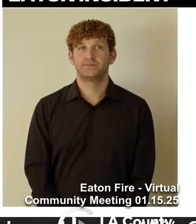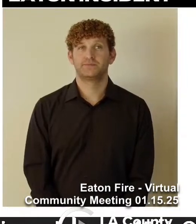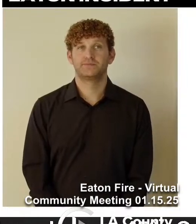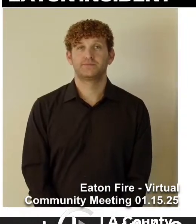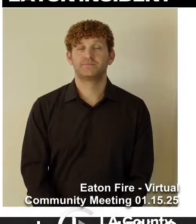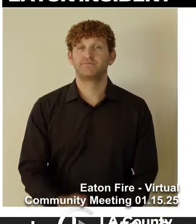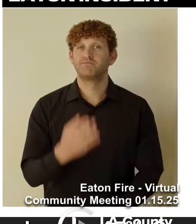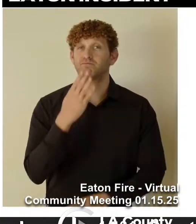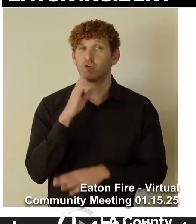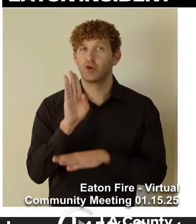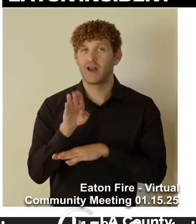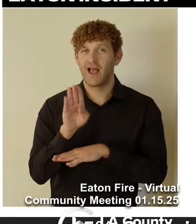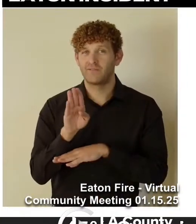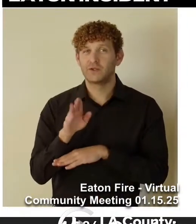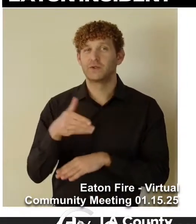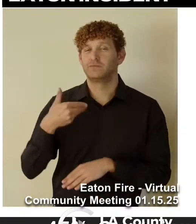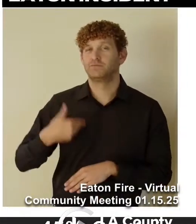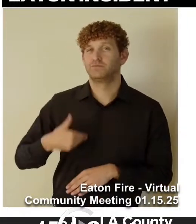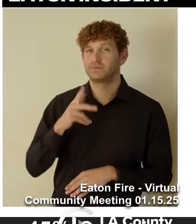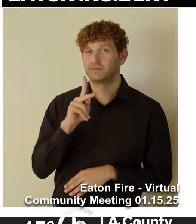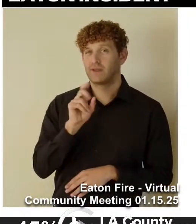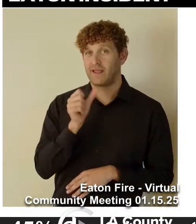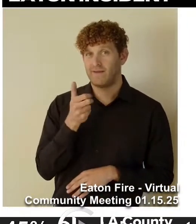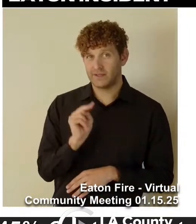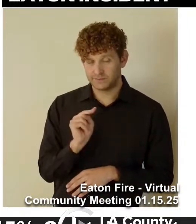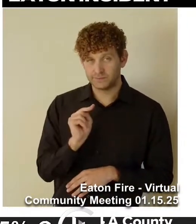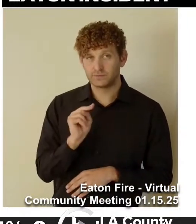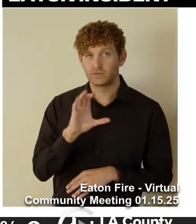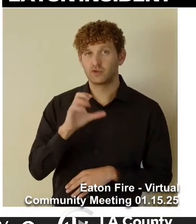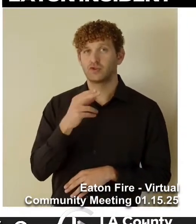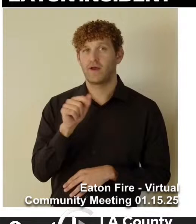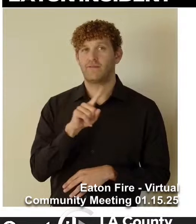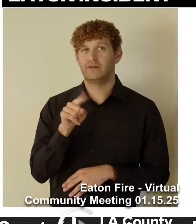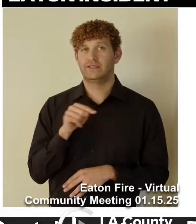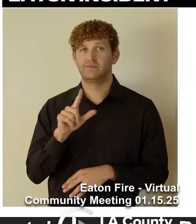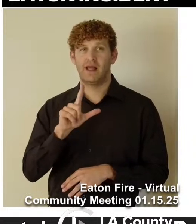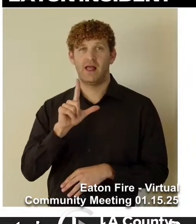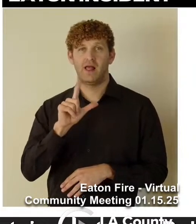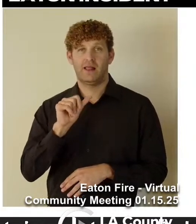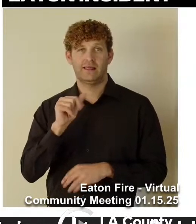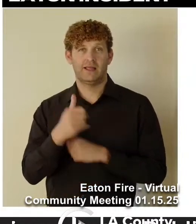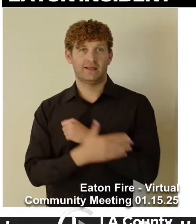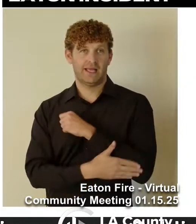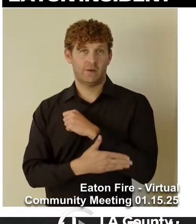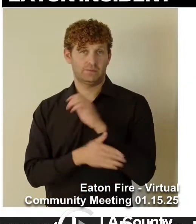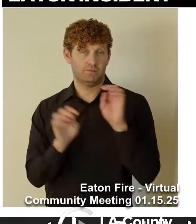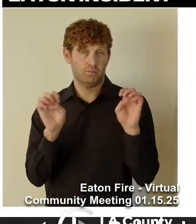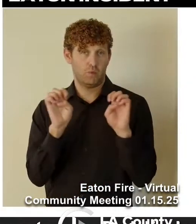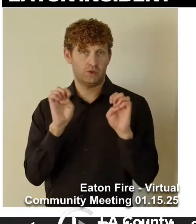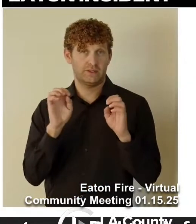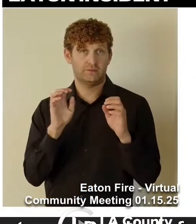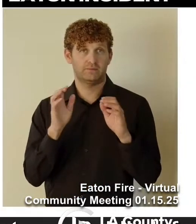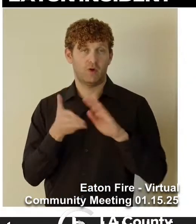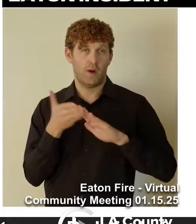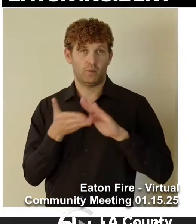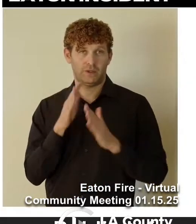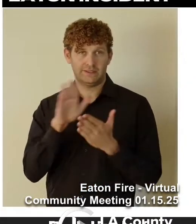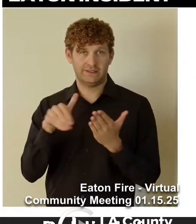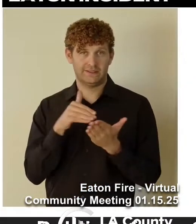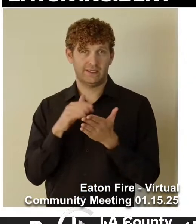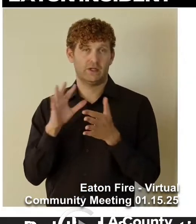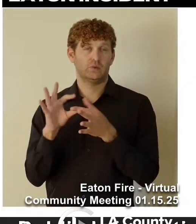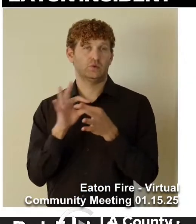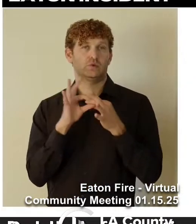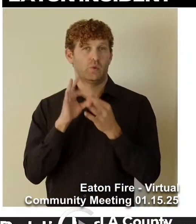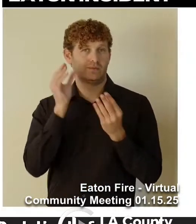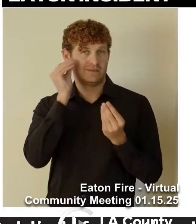Good afternoon. I'm Kevin Chavez, here on behalf of the Los Angeles County Emergency Operations Center and Coordinated Joint Information